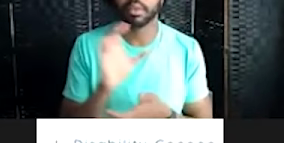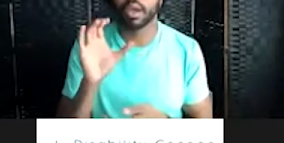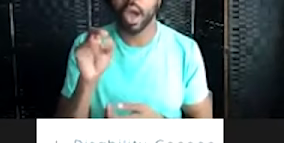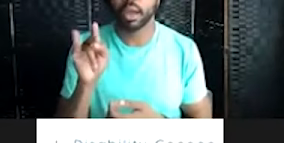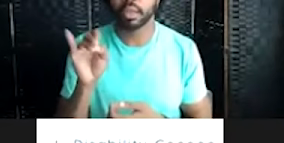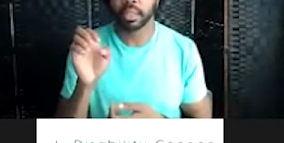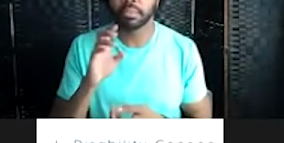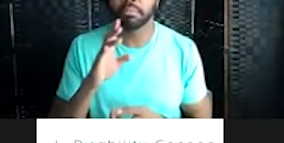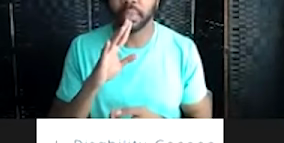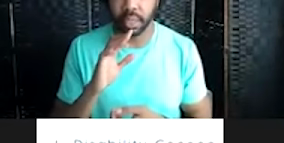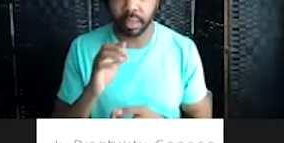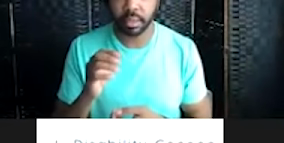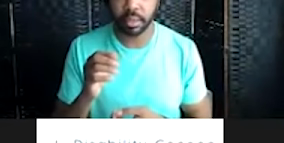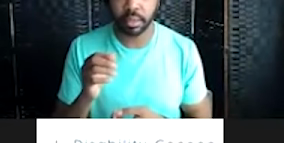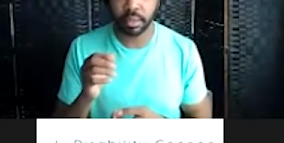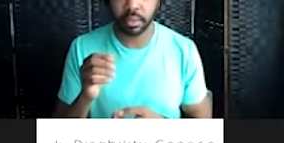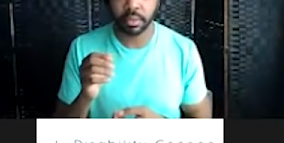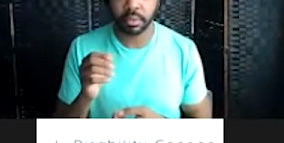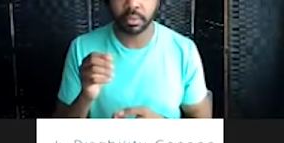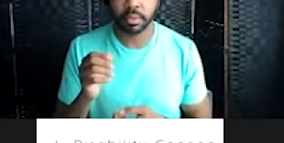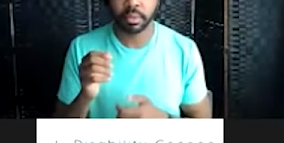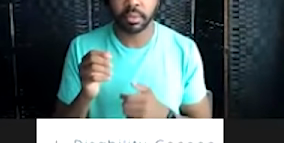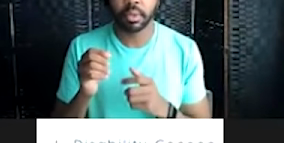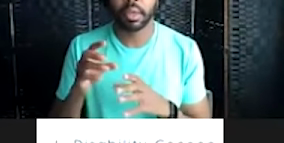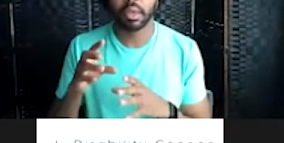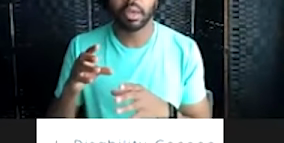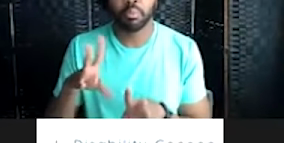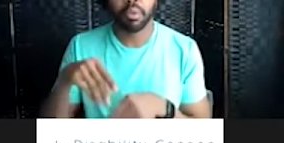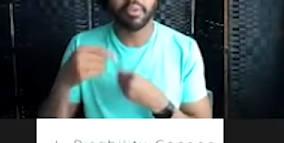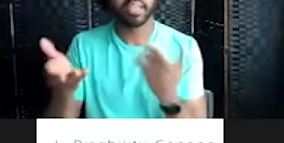Services, we've also been able to provide to the community at large.